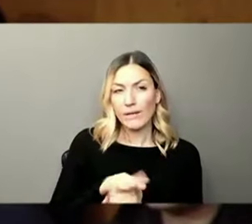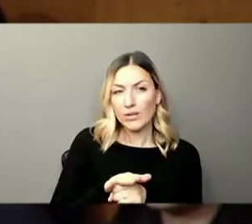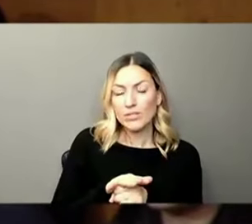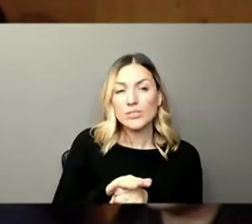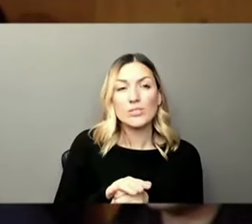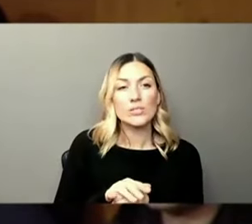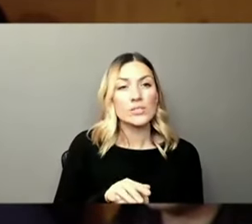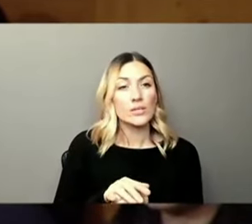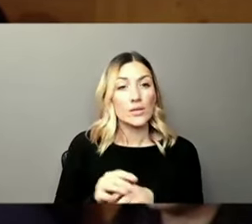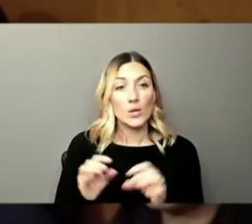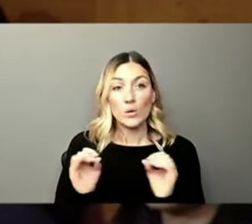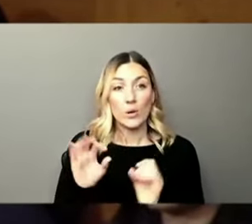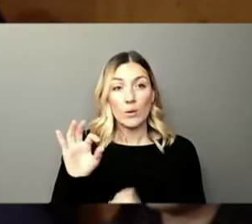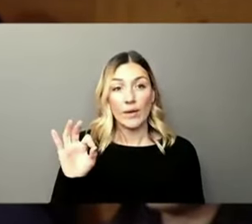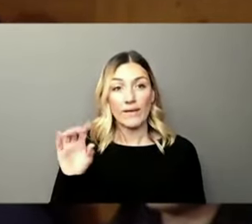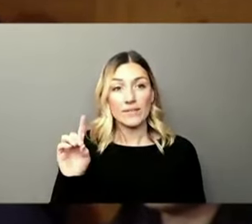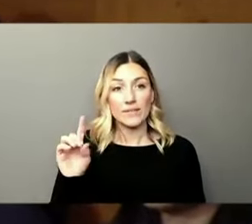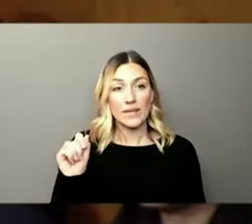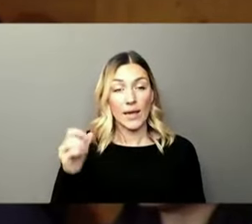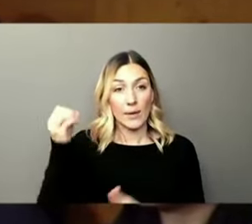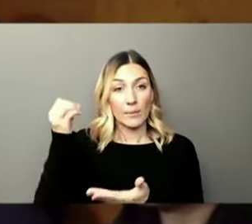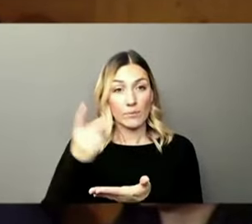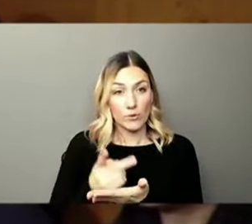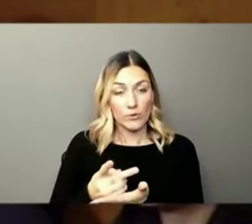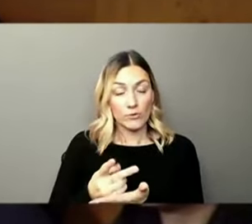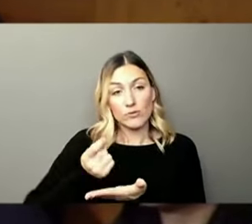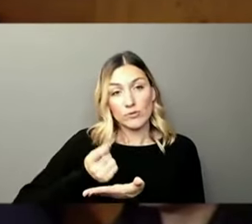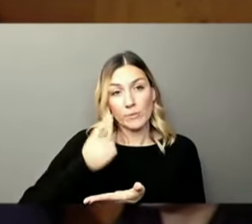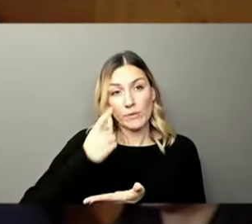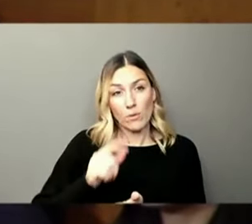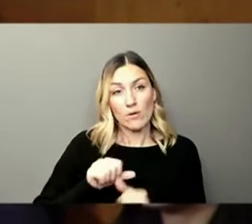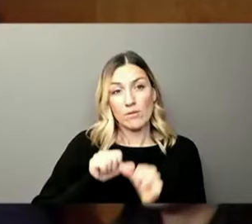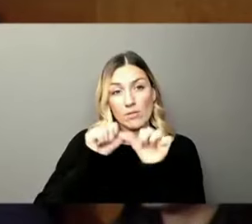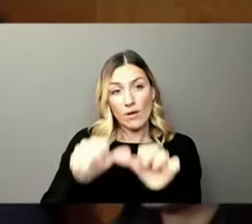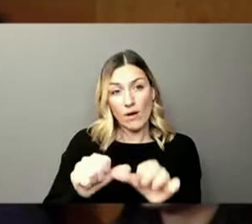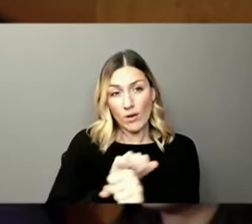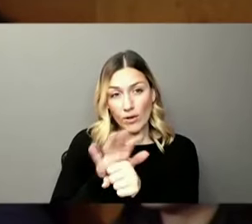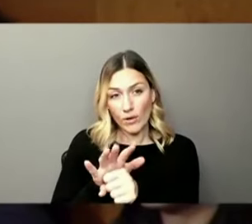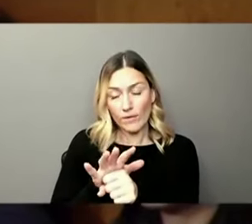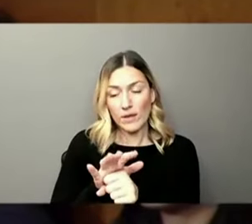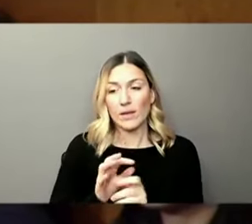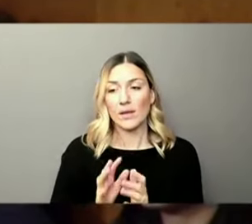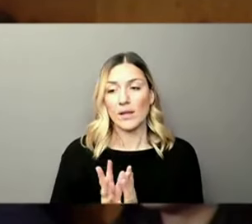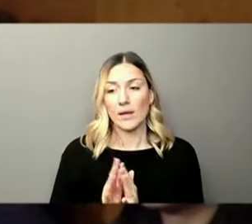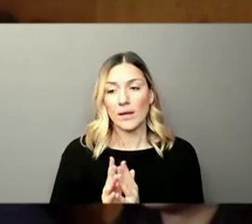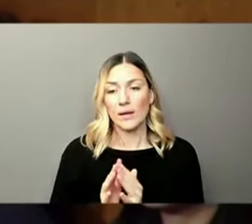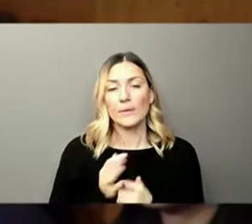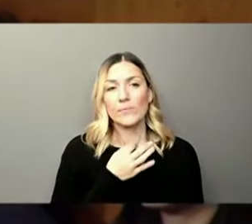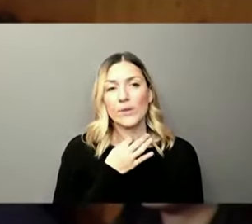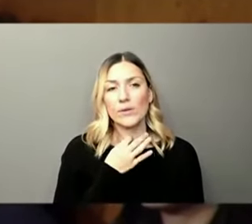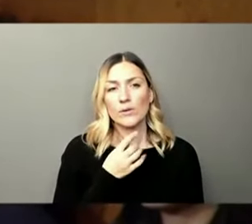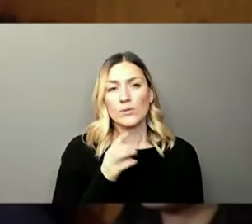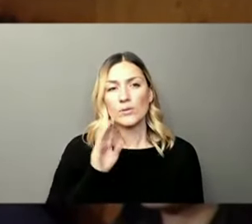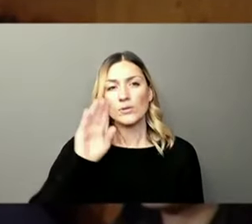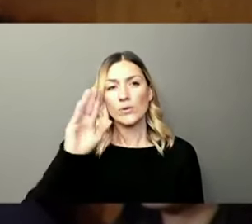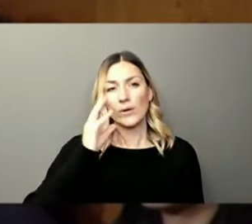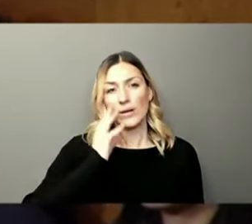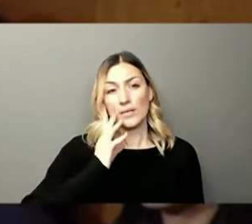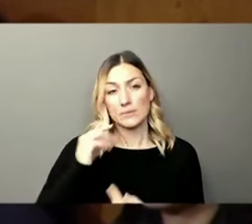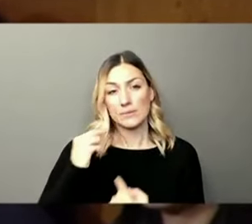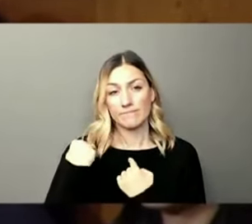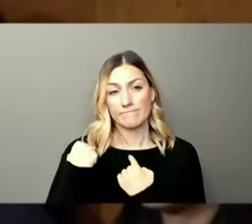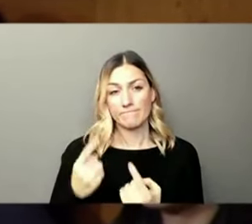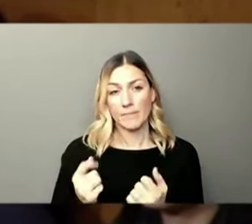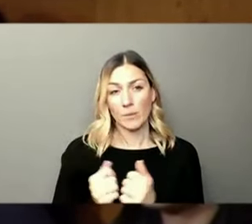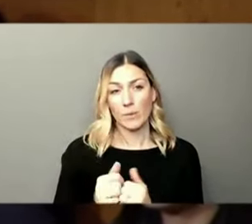are no FDA-approved treatments for long COVID. And I'm wondering what your experience has been with your health